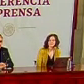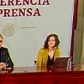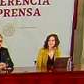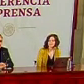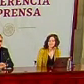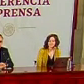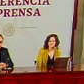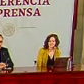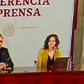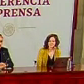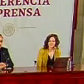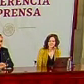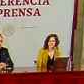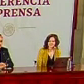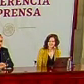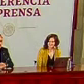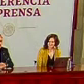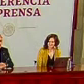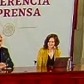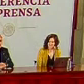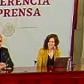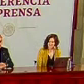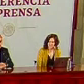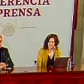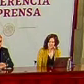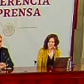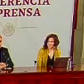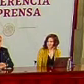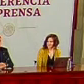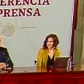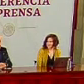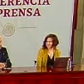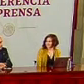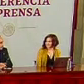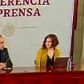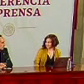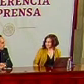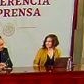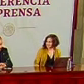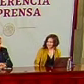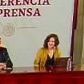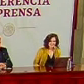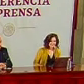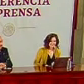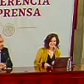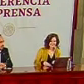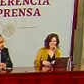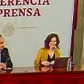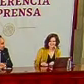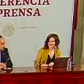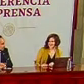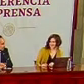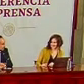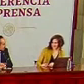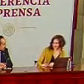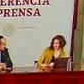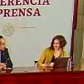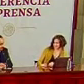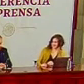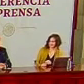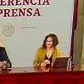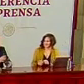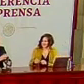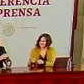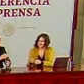do express your concerns, ask your parents, ask your relatives, and do not be